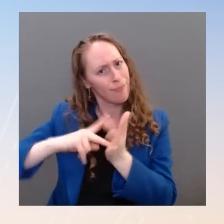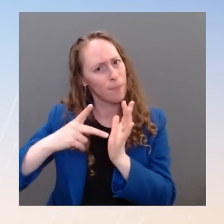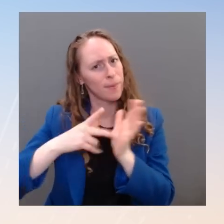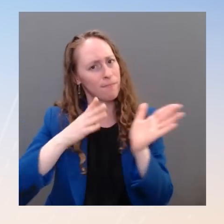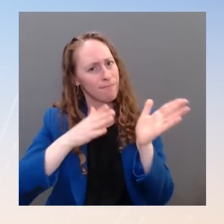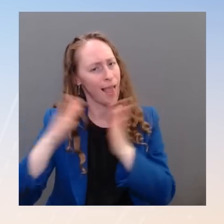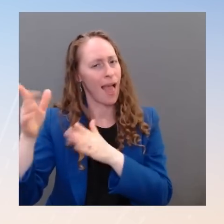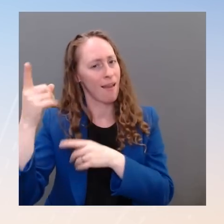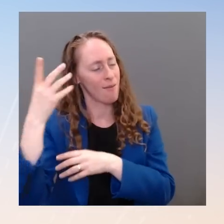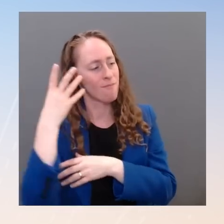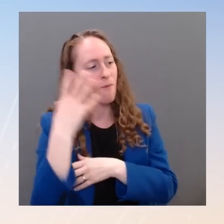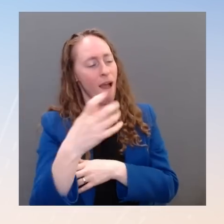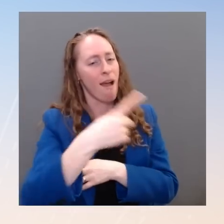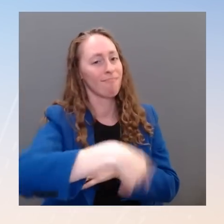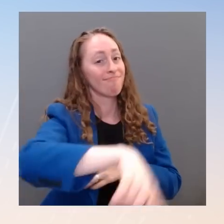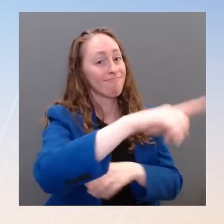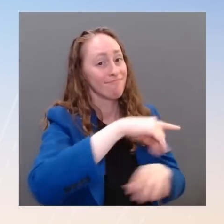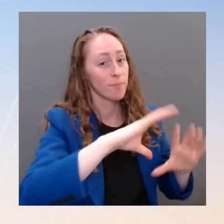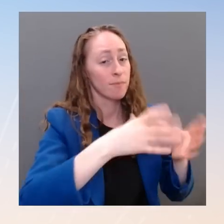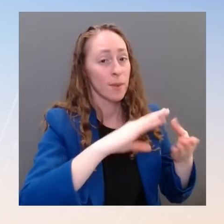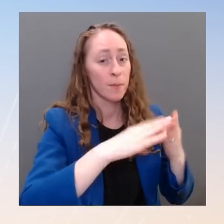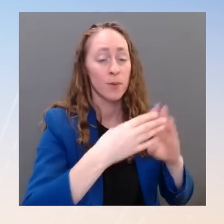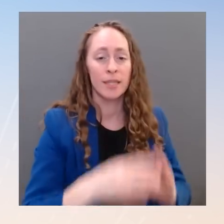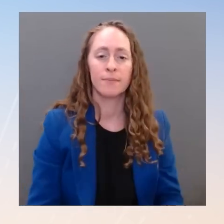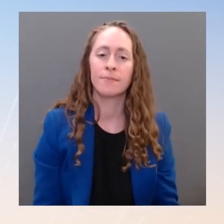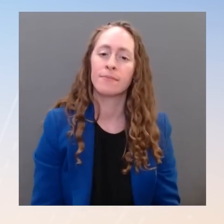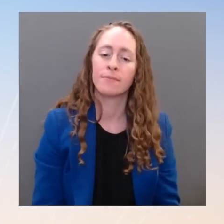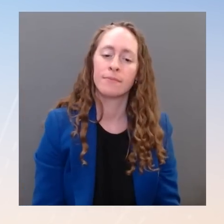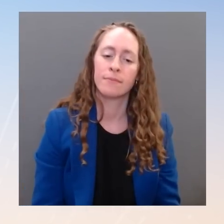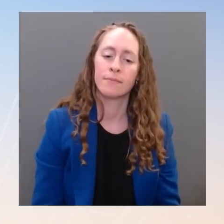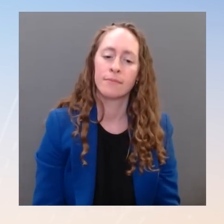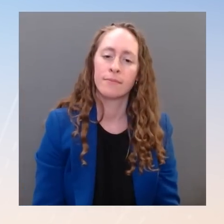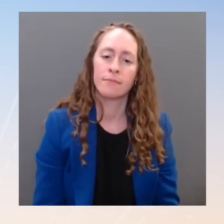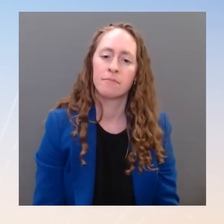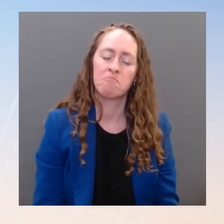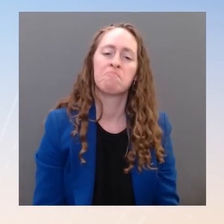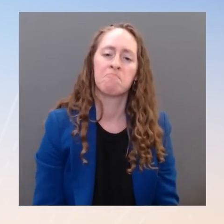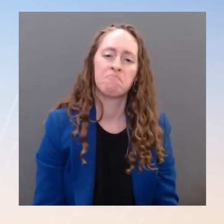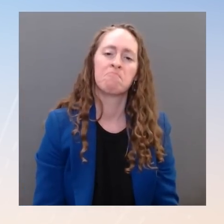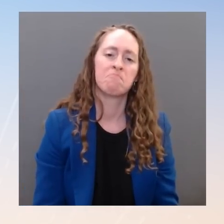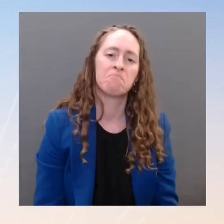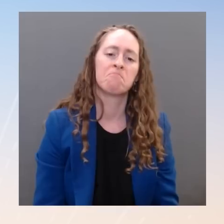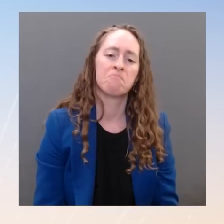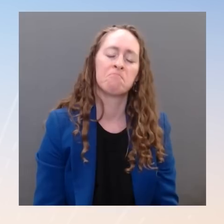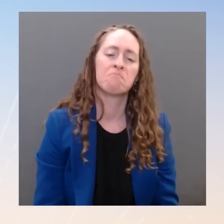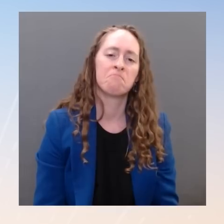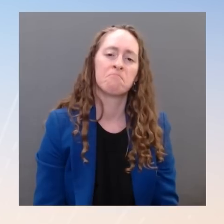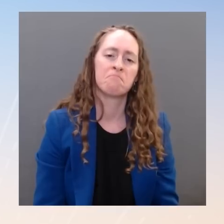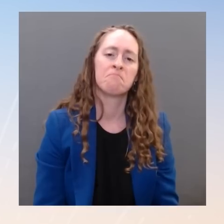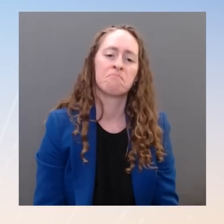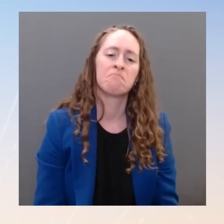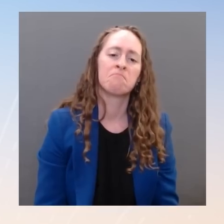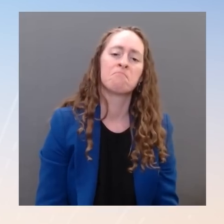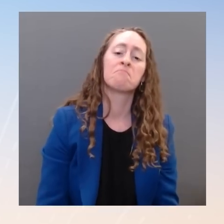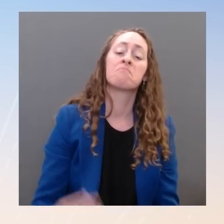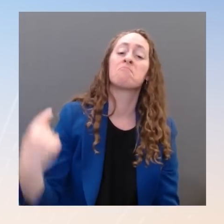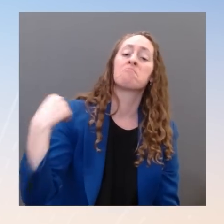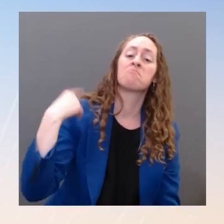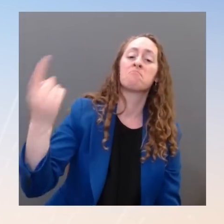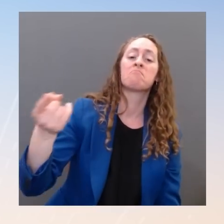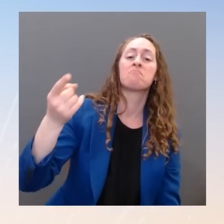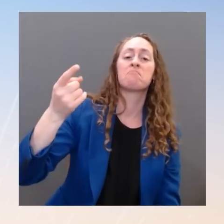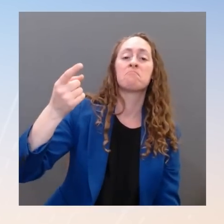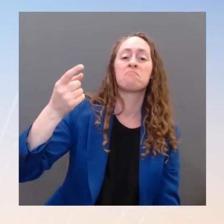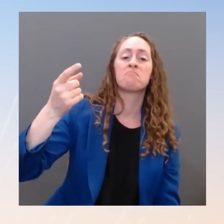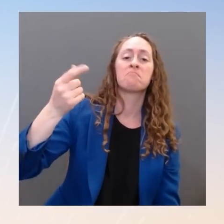there's been efforts to stop the targeting through billboards in urban communities in the 90s and on yeah. and on. This is decades old.